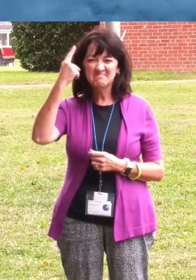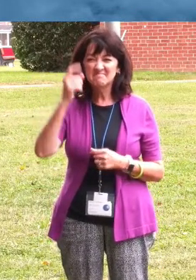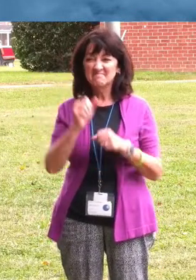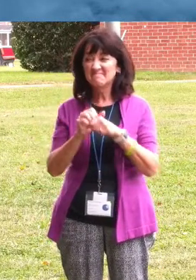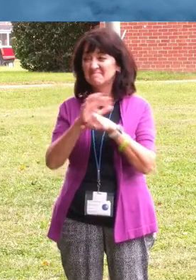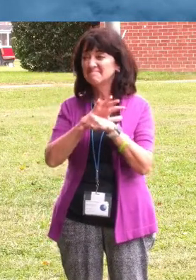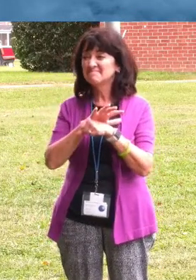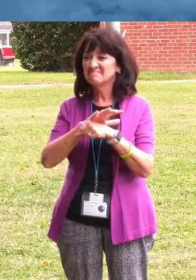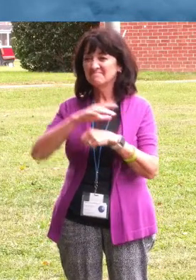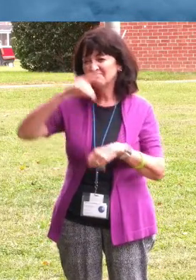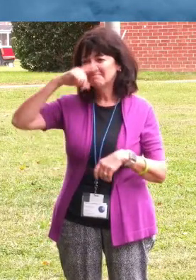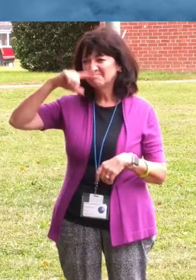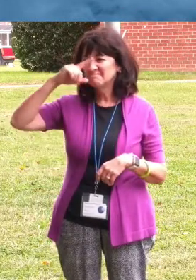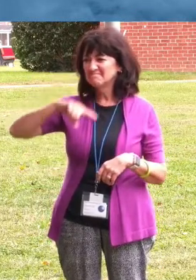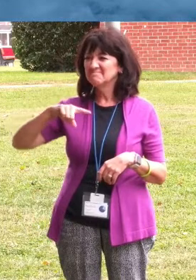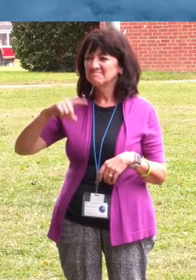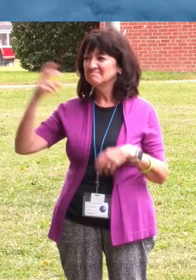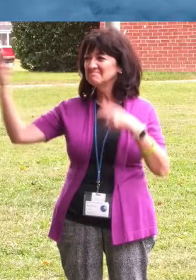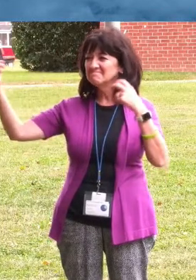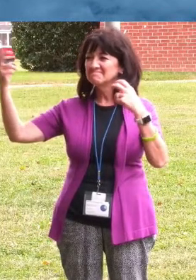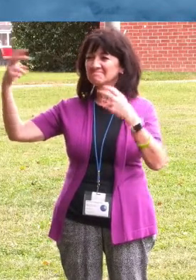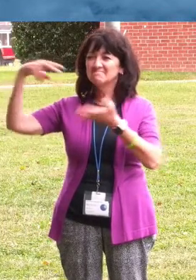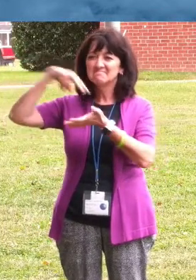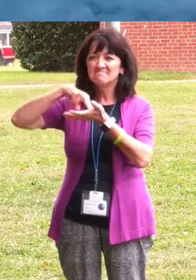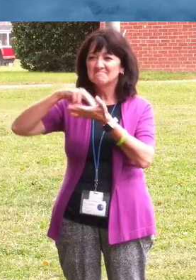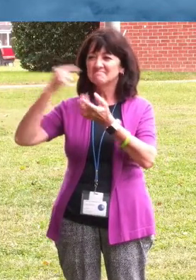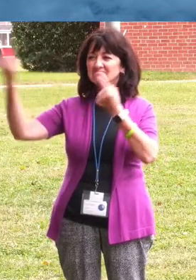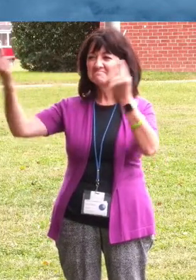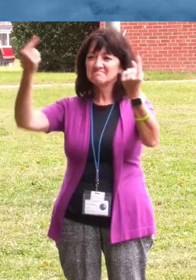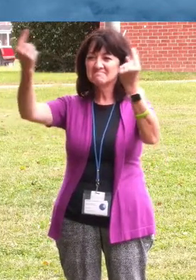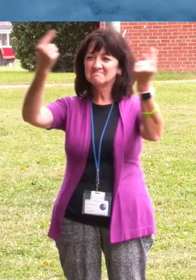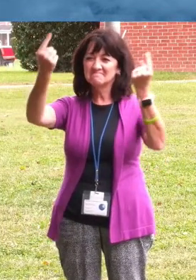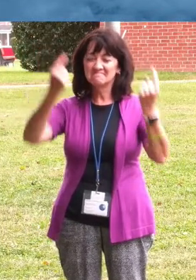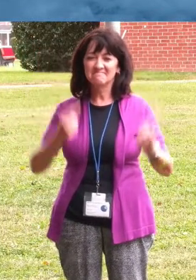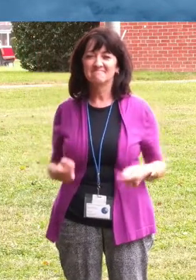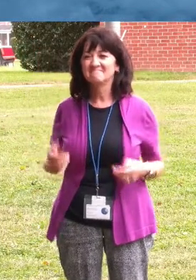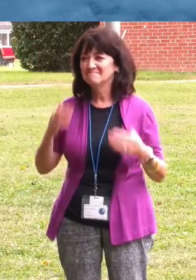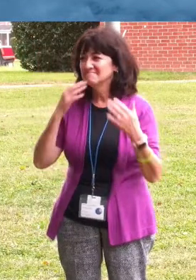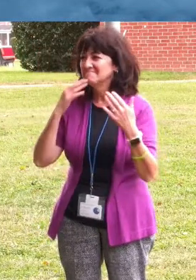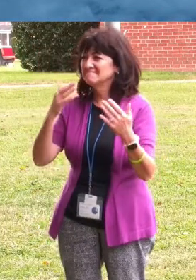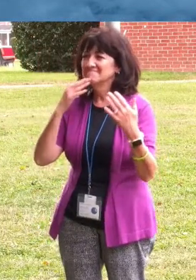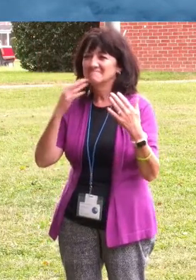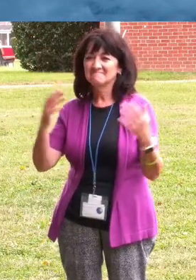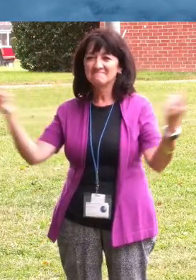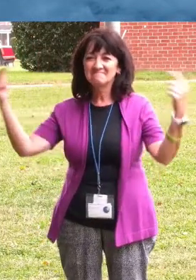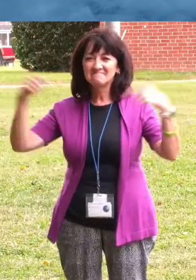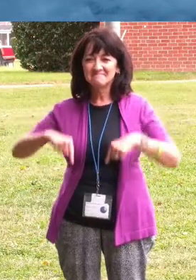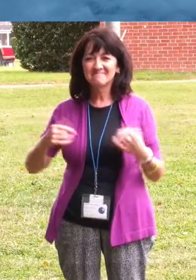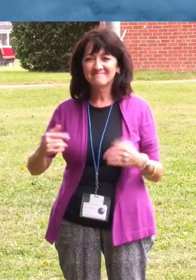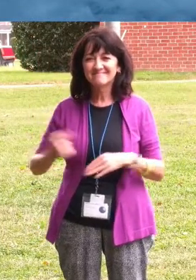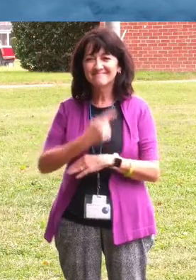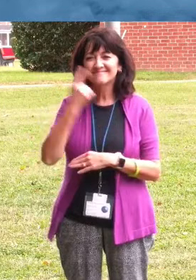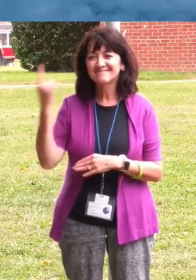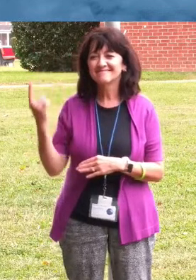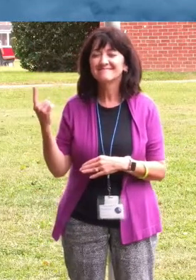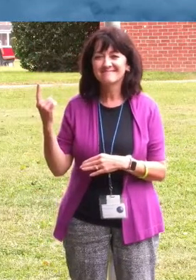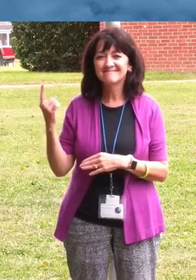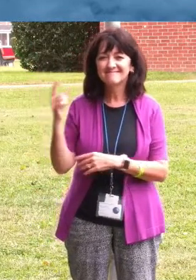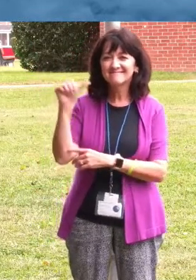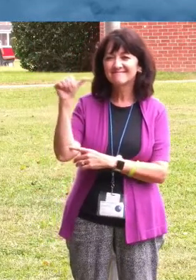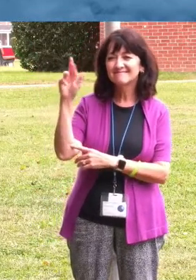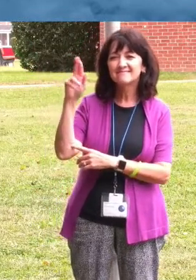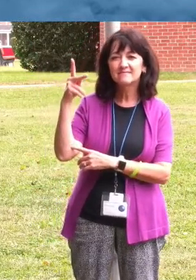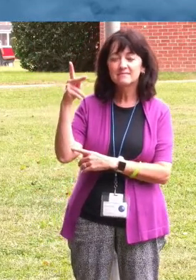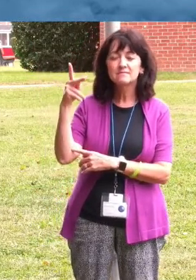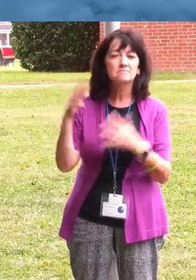out in the open air. Thank you for joining us today for this American Rescue Plan